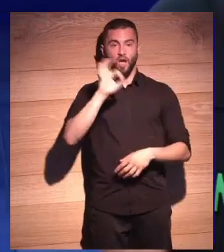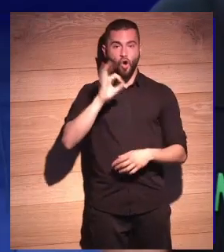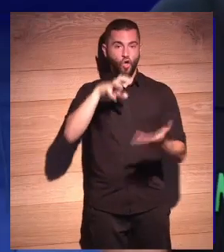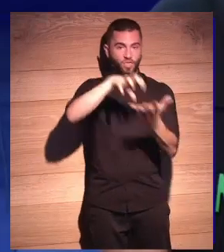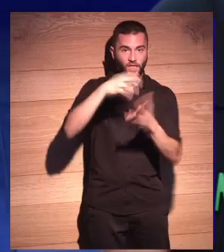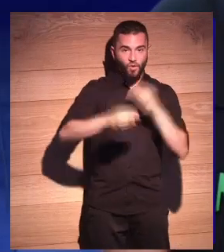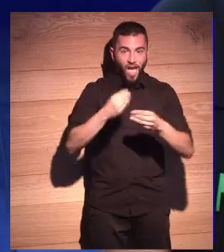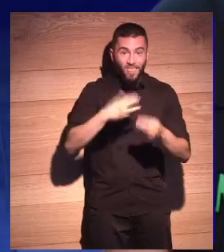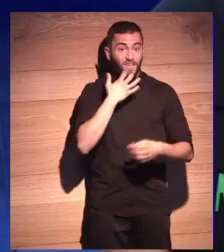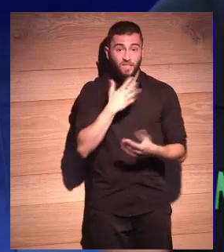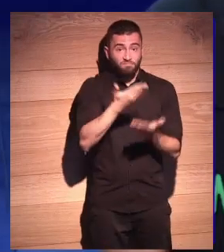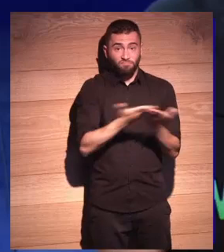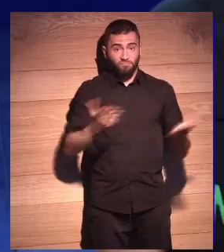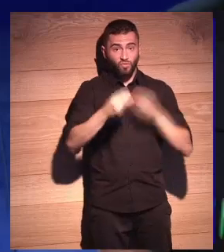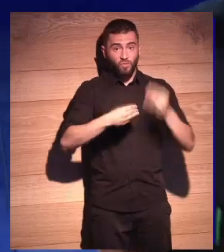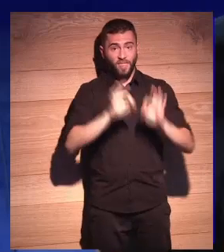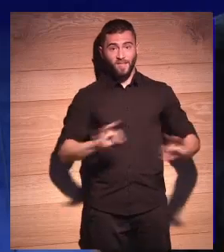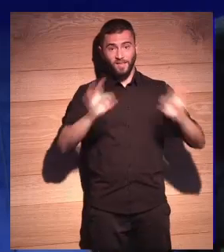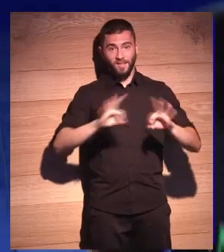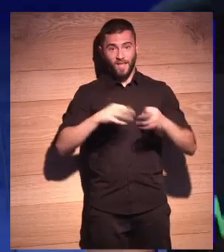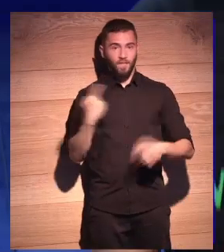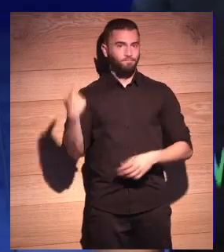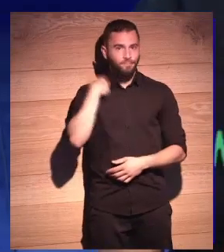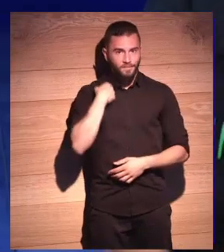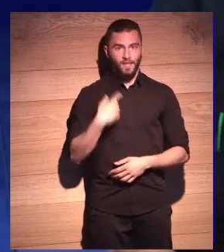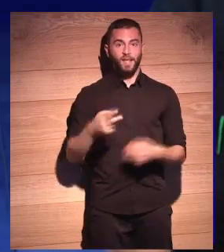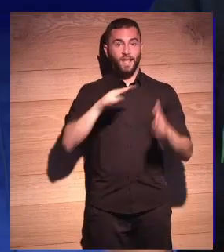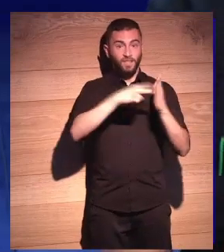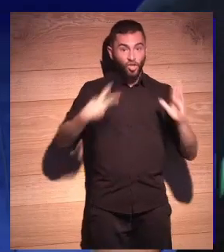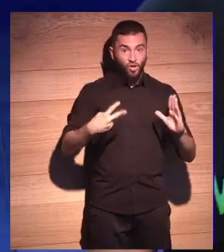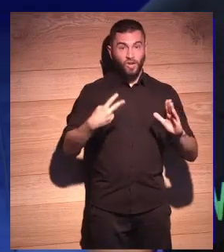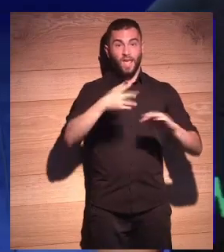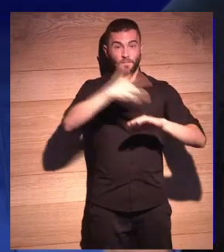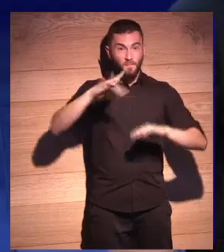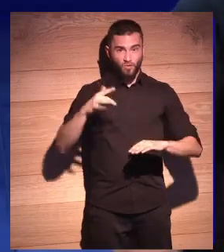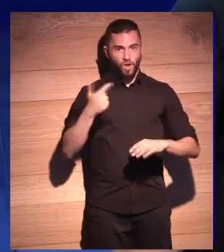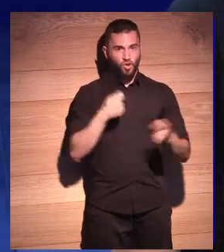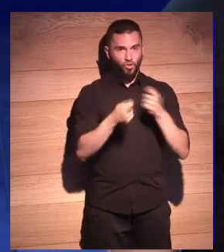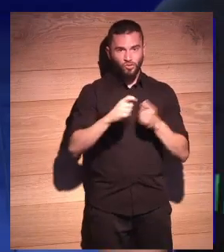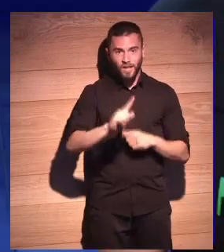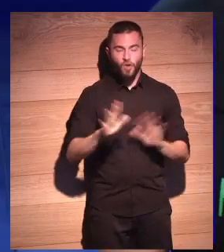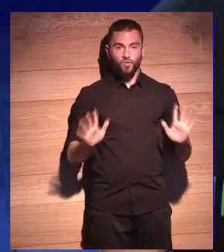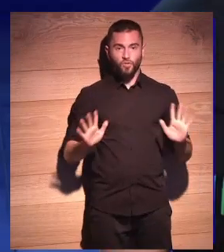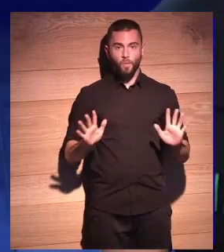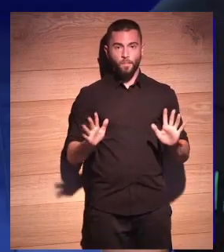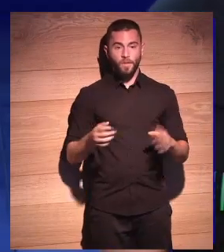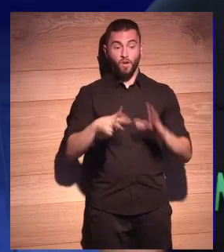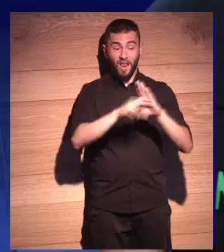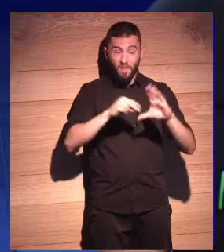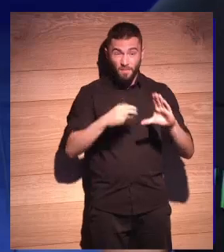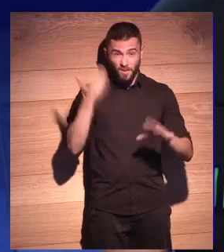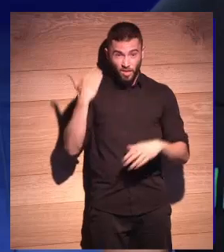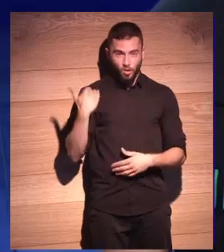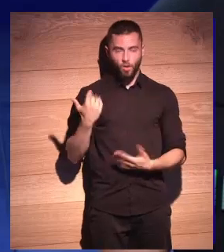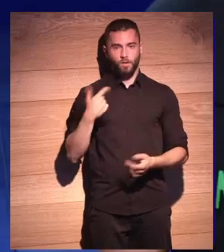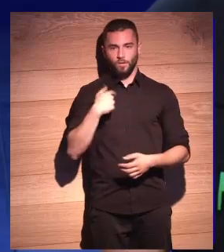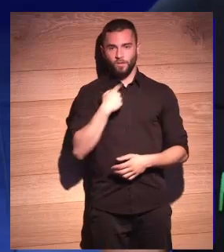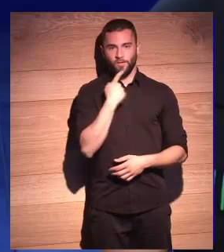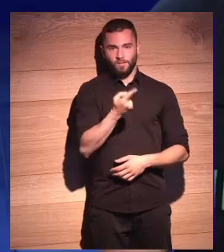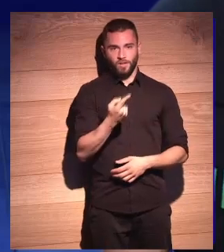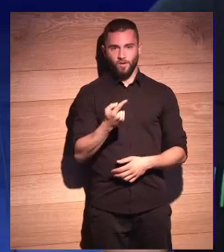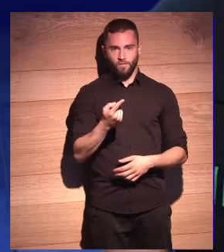artist does it or the center does it, and if not, this will be lost. With this new virtual technology, I'm not have it so controlled, but with the previous